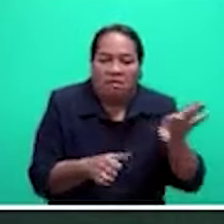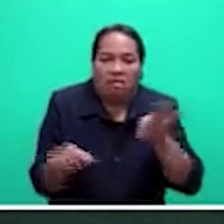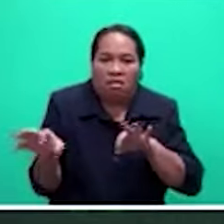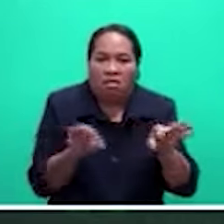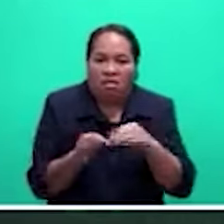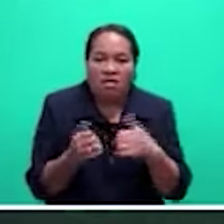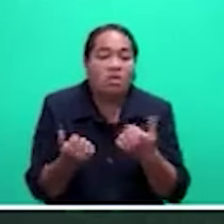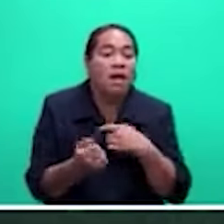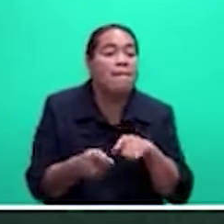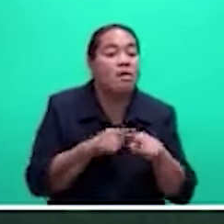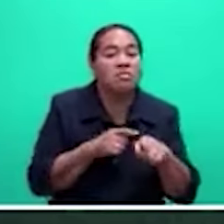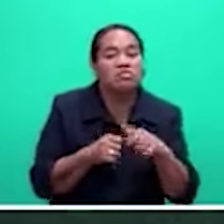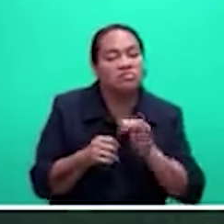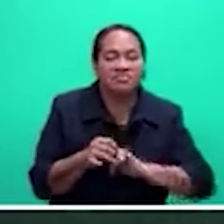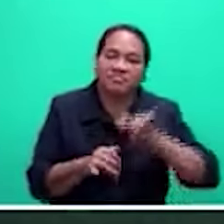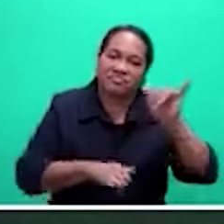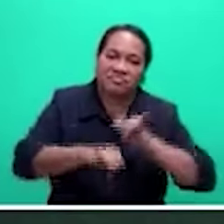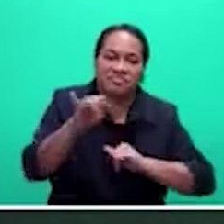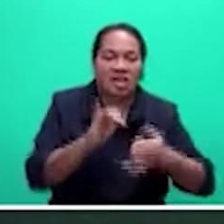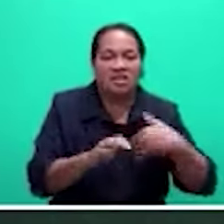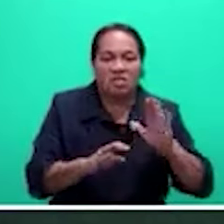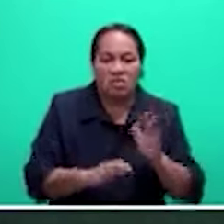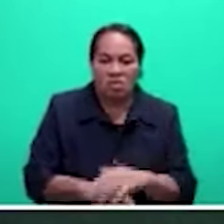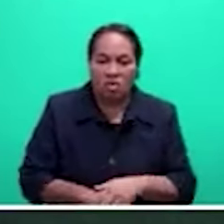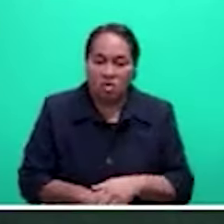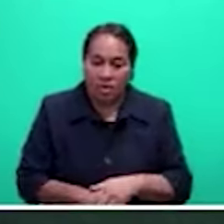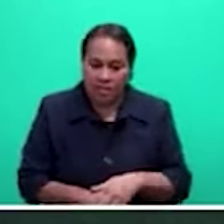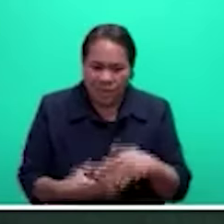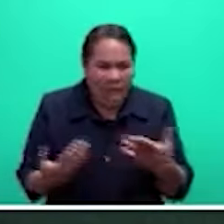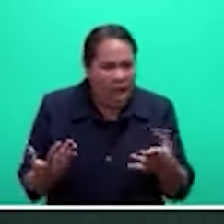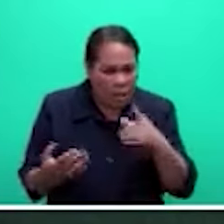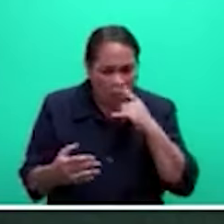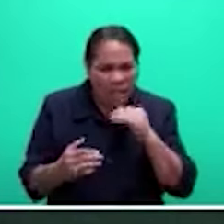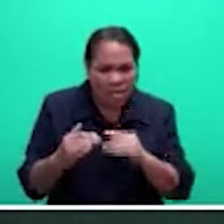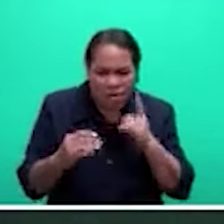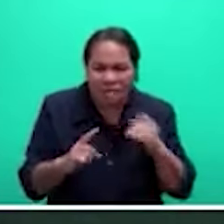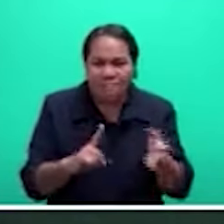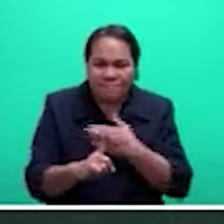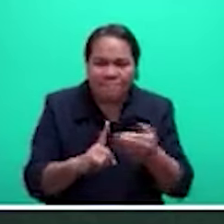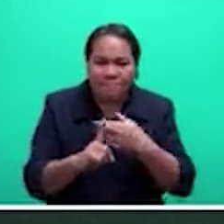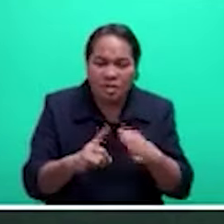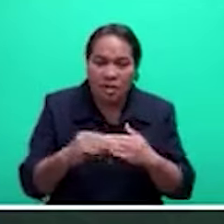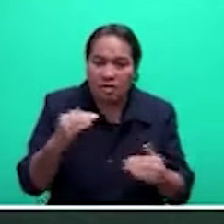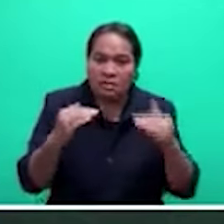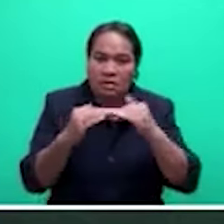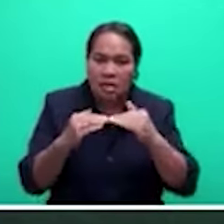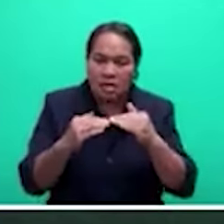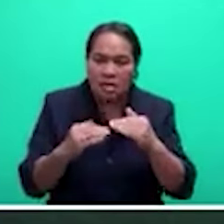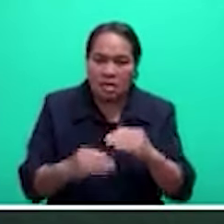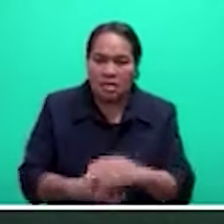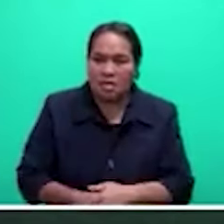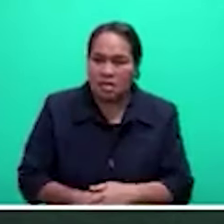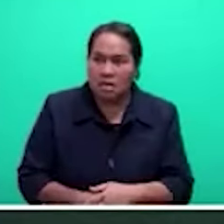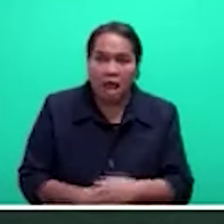and healthcare. How can we have higher living standards when the cost of living has really gone up?